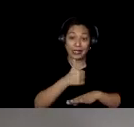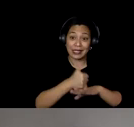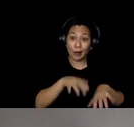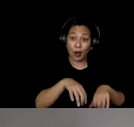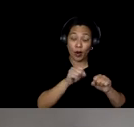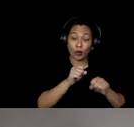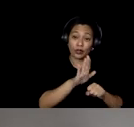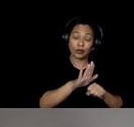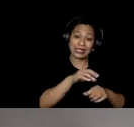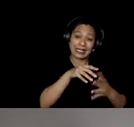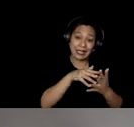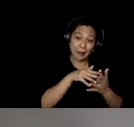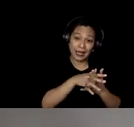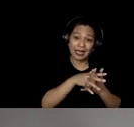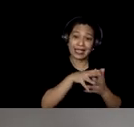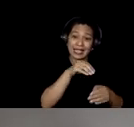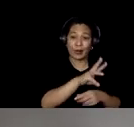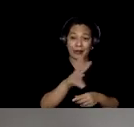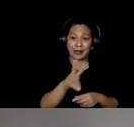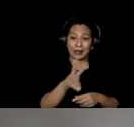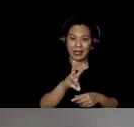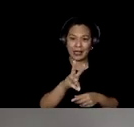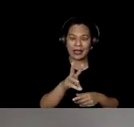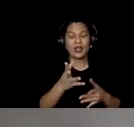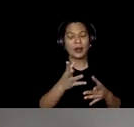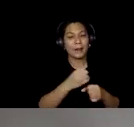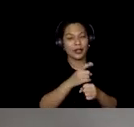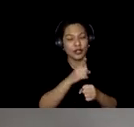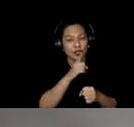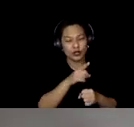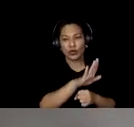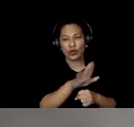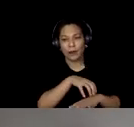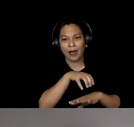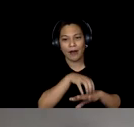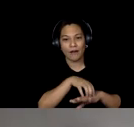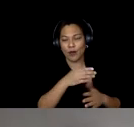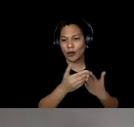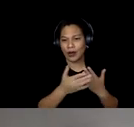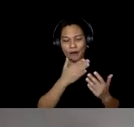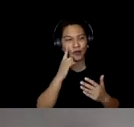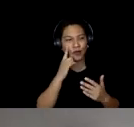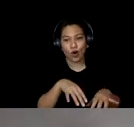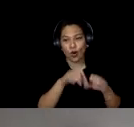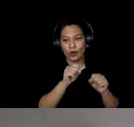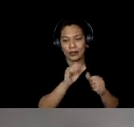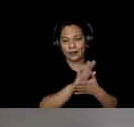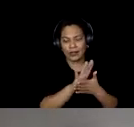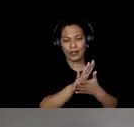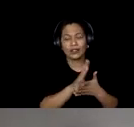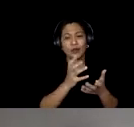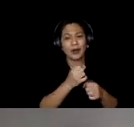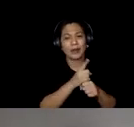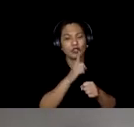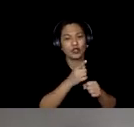your own website, make sure that whatever platform you choose, whatever hosting service you use, can actually